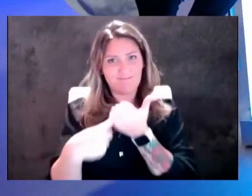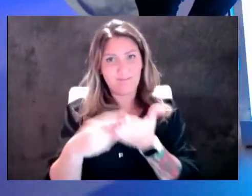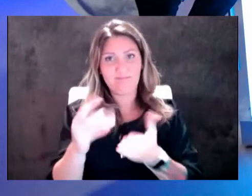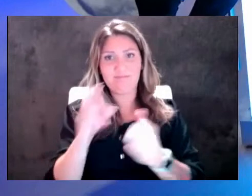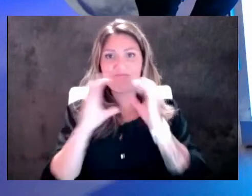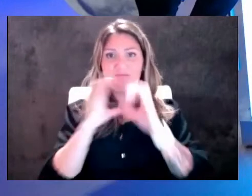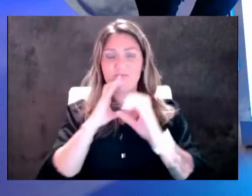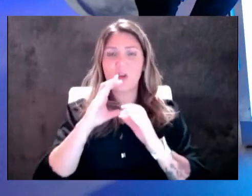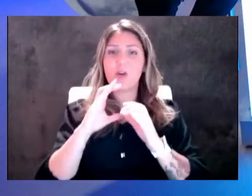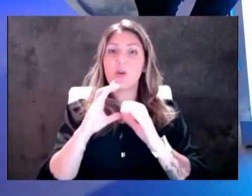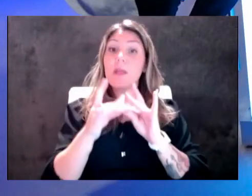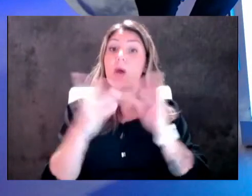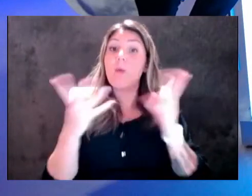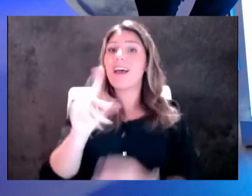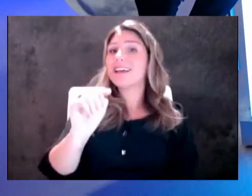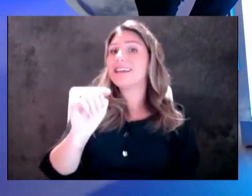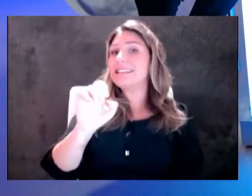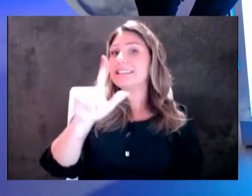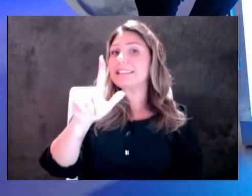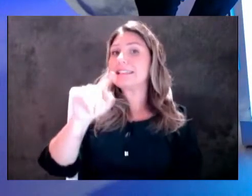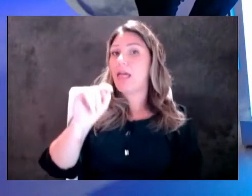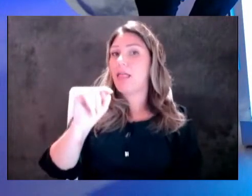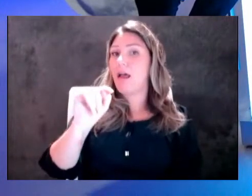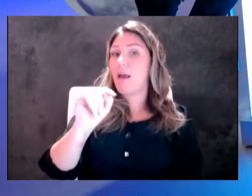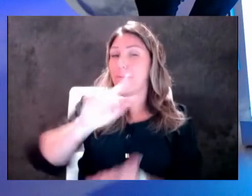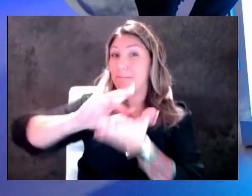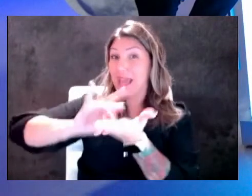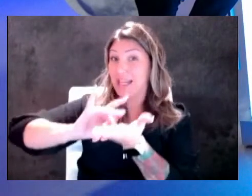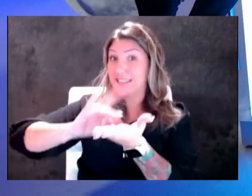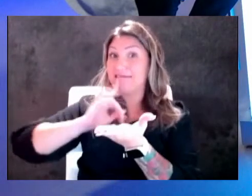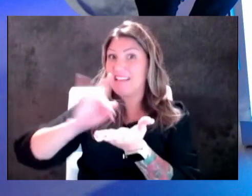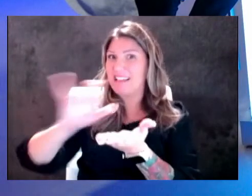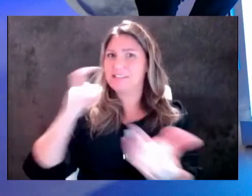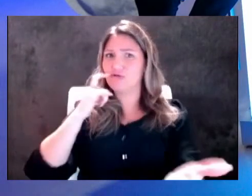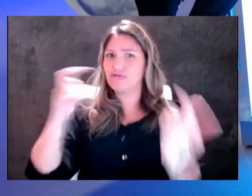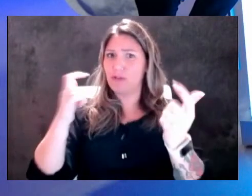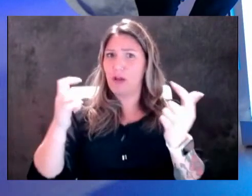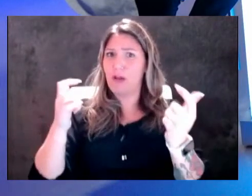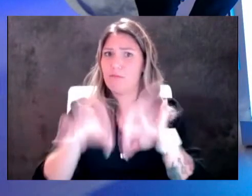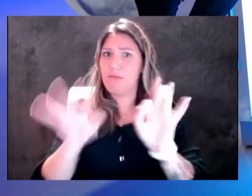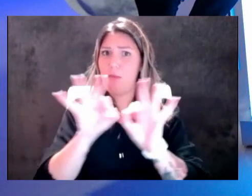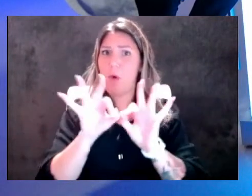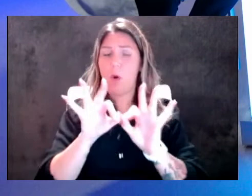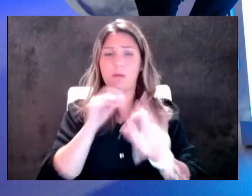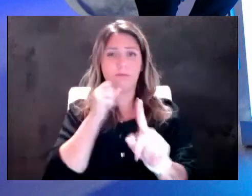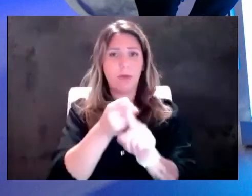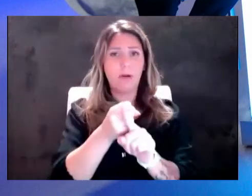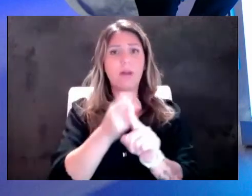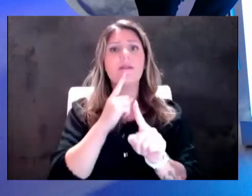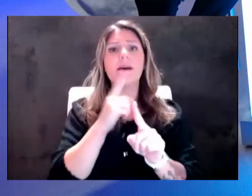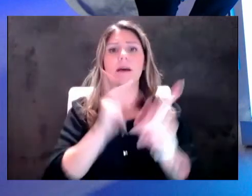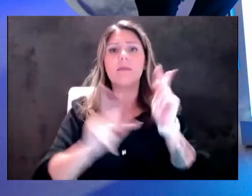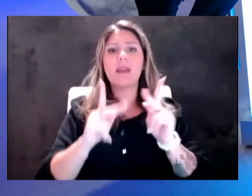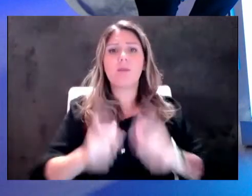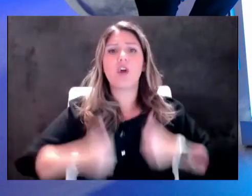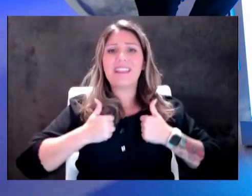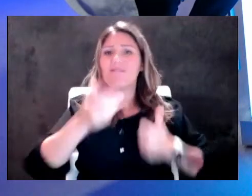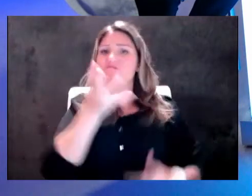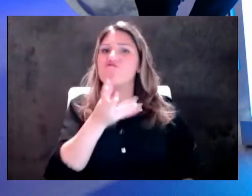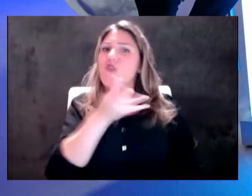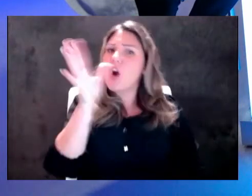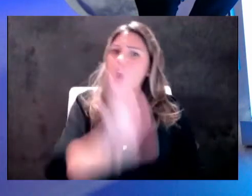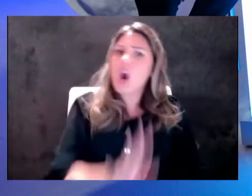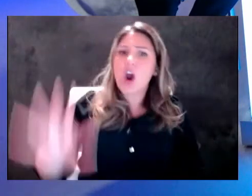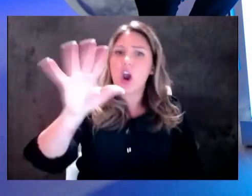and health because we know it's a really big deal. We know that there's especially a large impact on those who are living in more rural areas, and